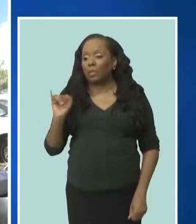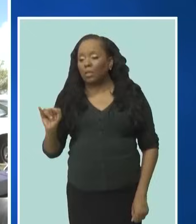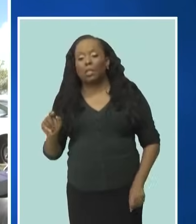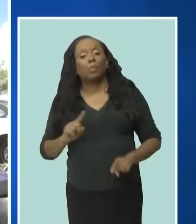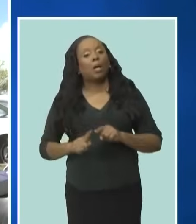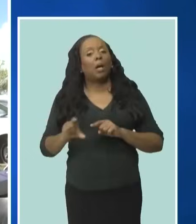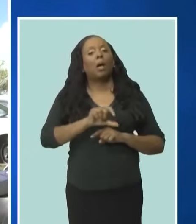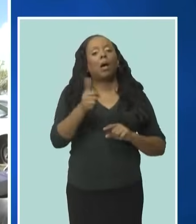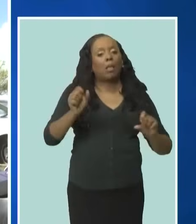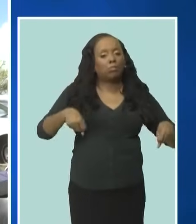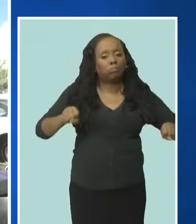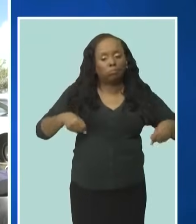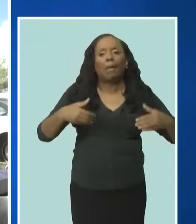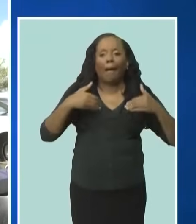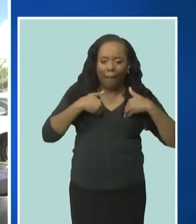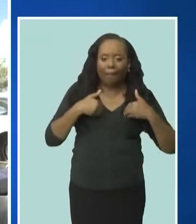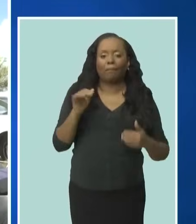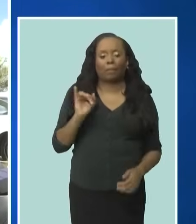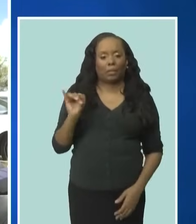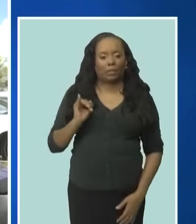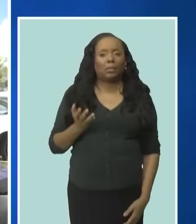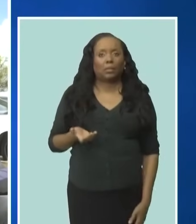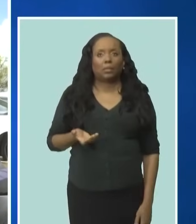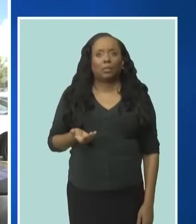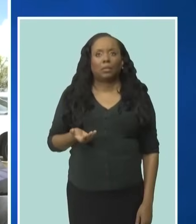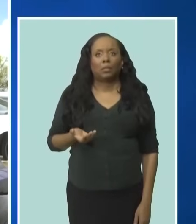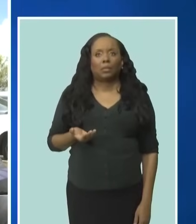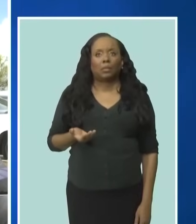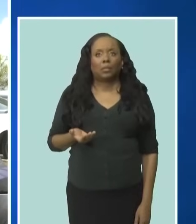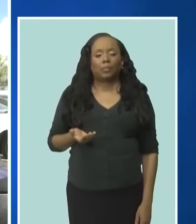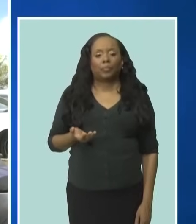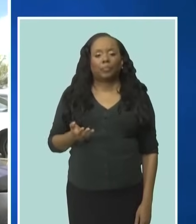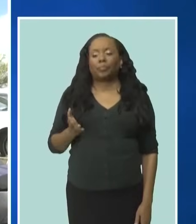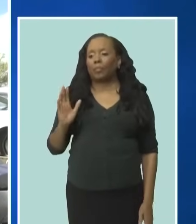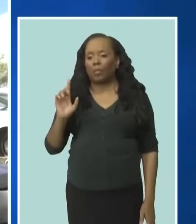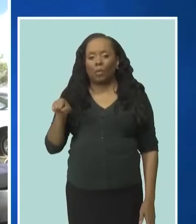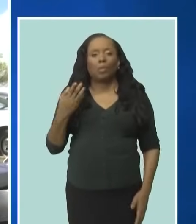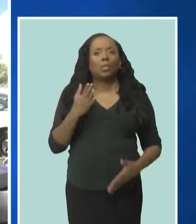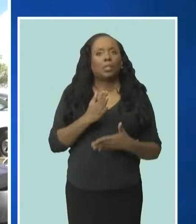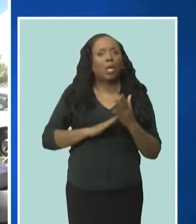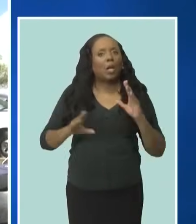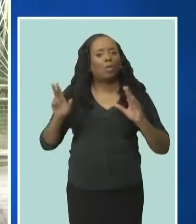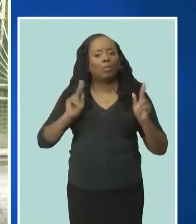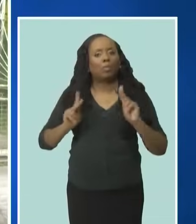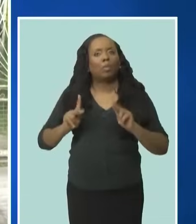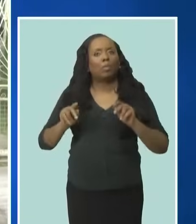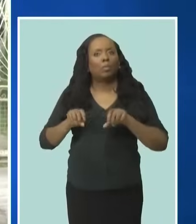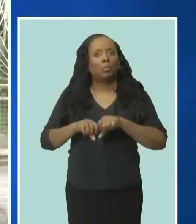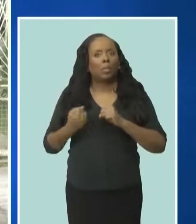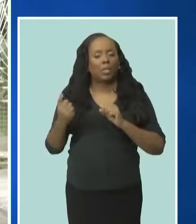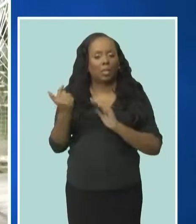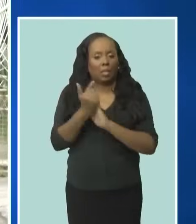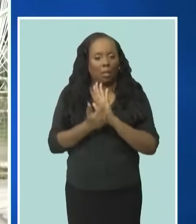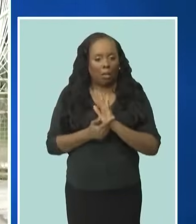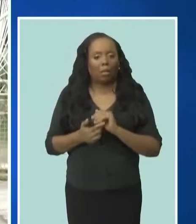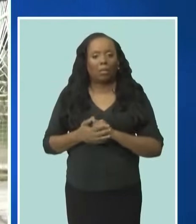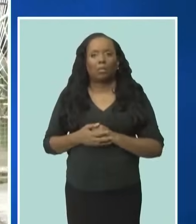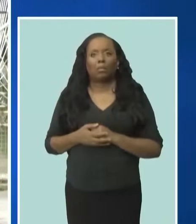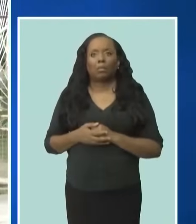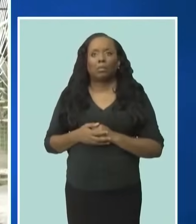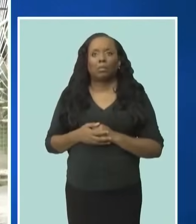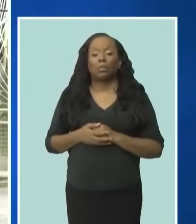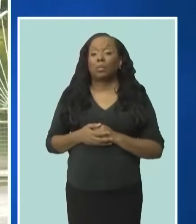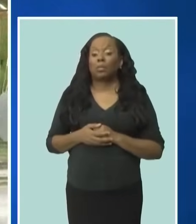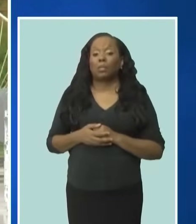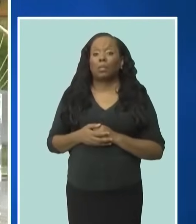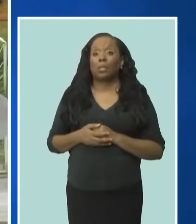doesn't do certain things at certain times. Mr. Blackett was speaking on a visit